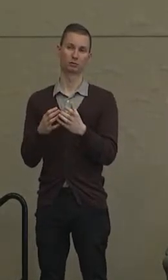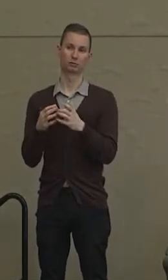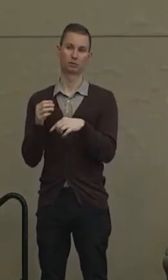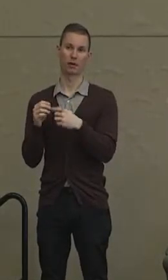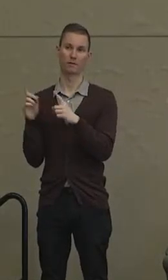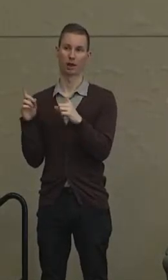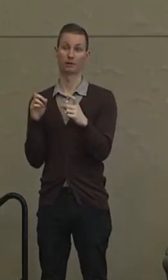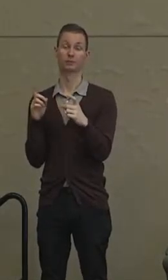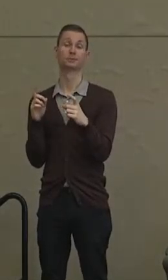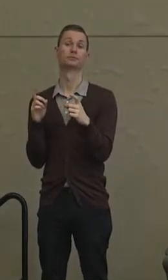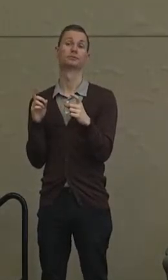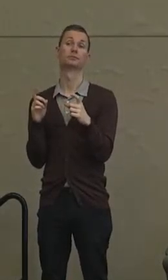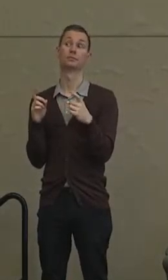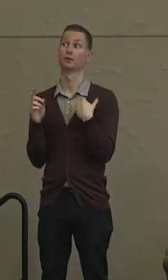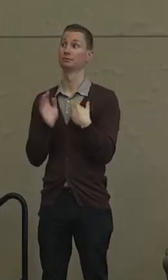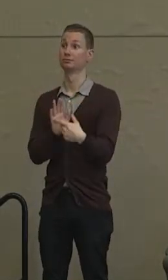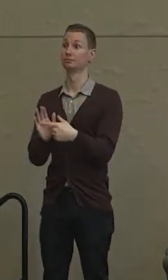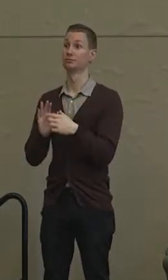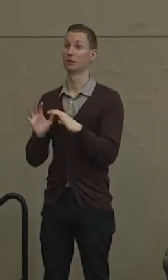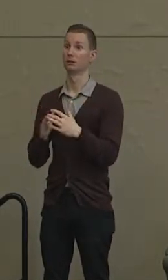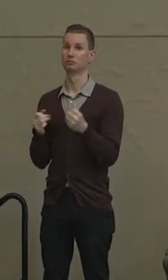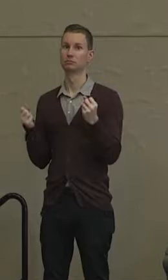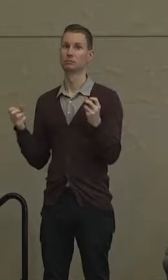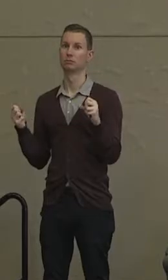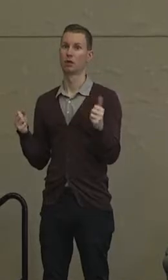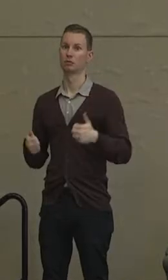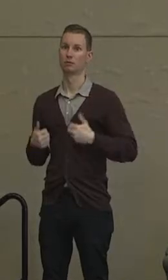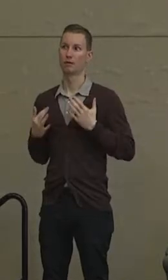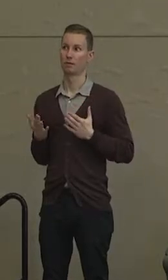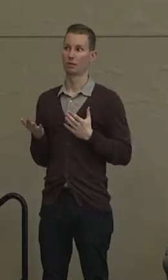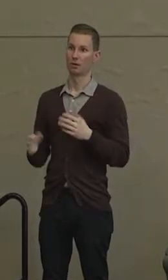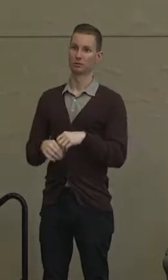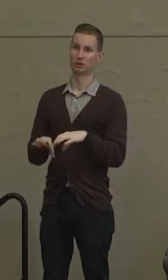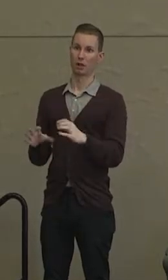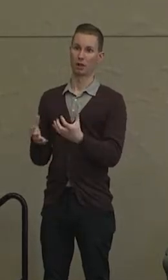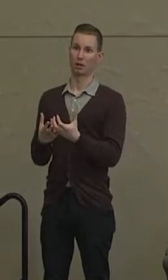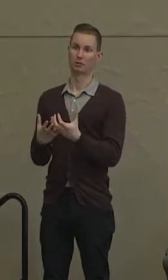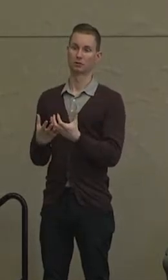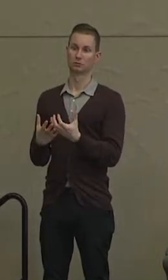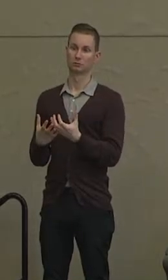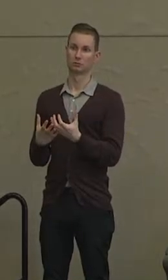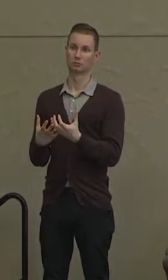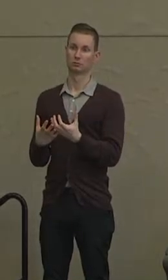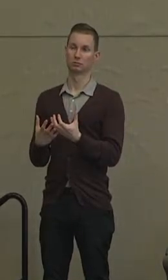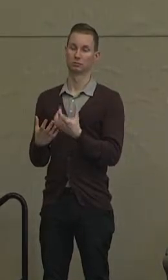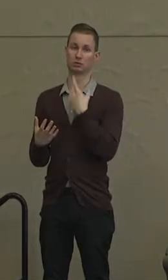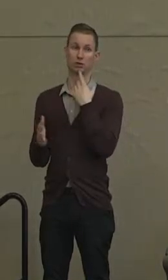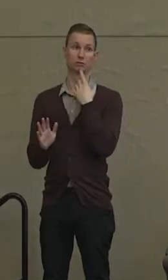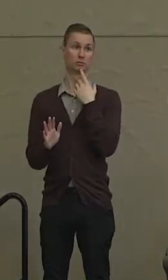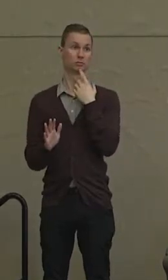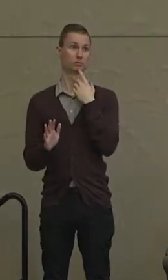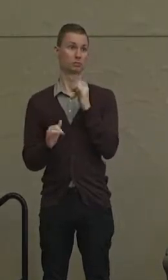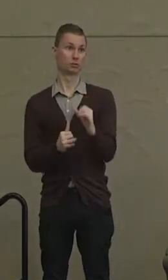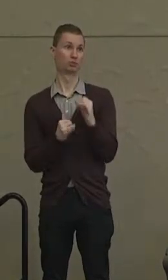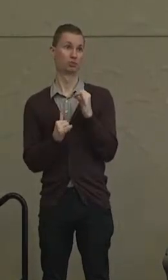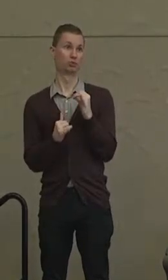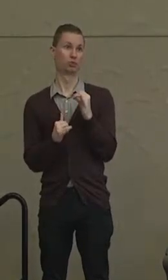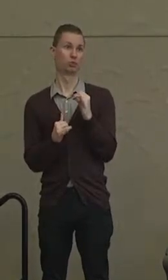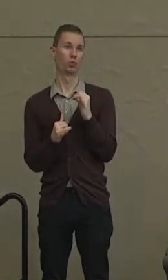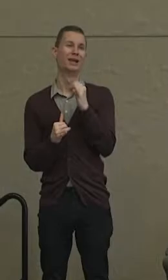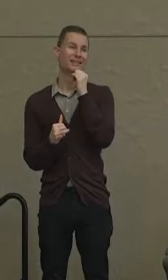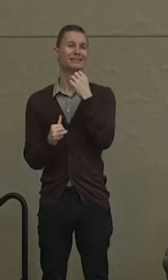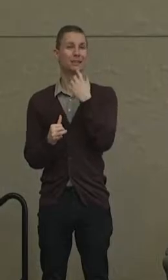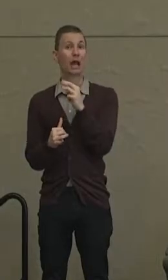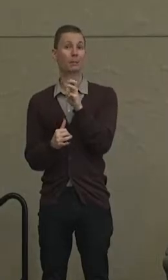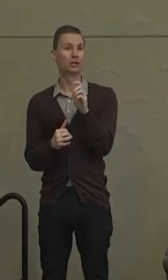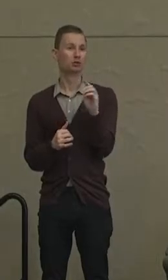and I showed my class, and so many other survivors in that class really said Me Too, right, without saying the